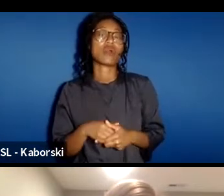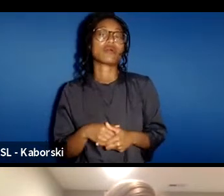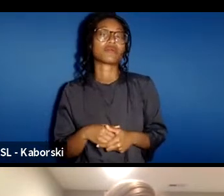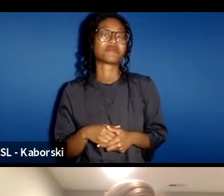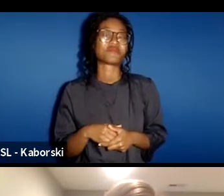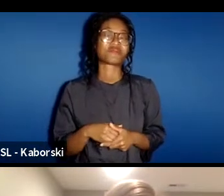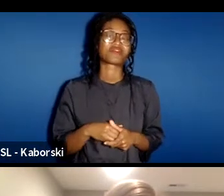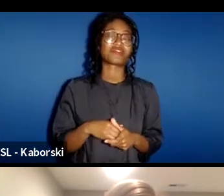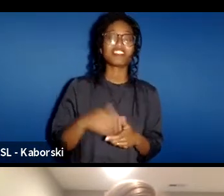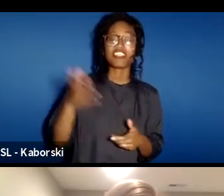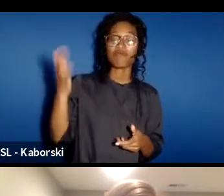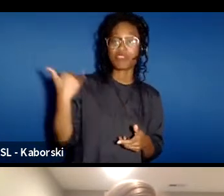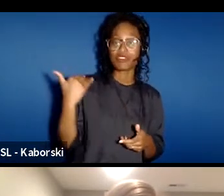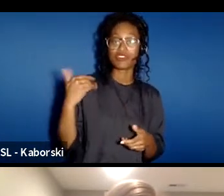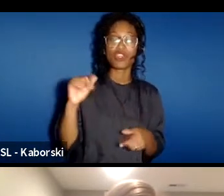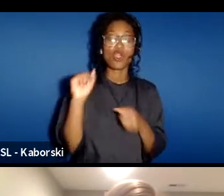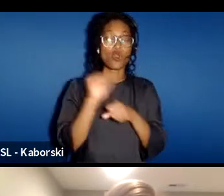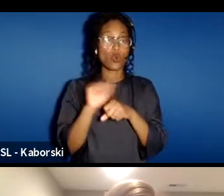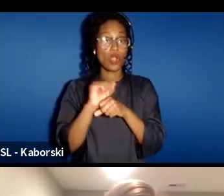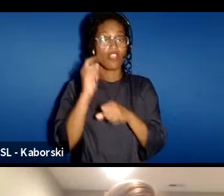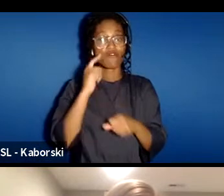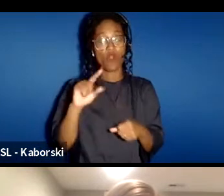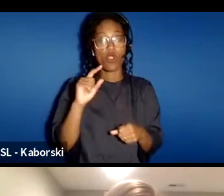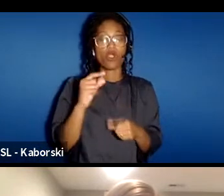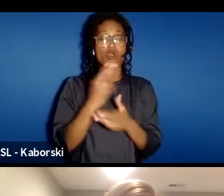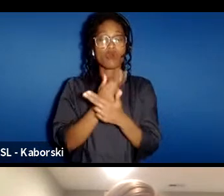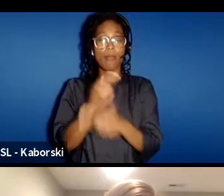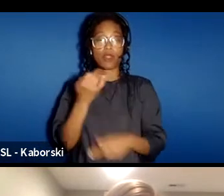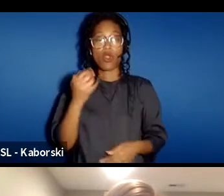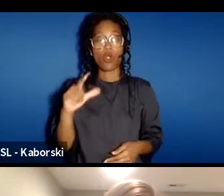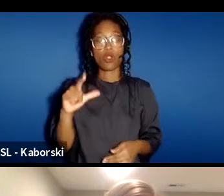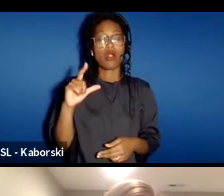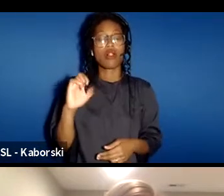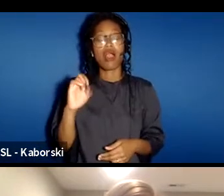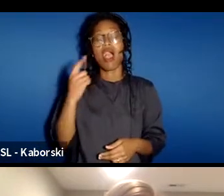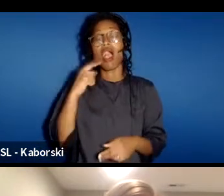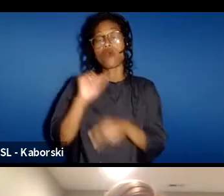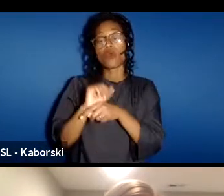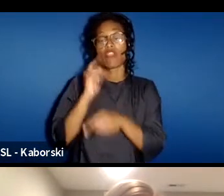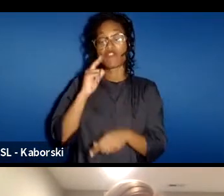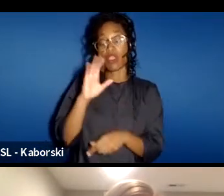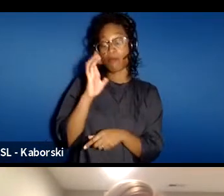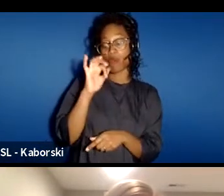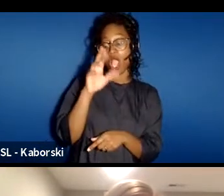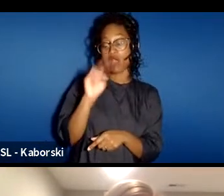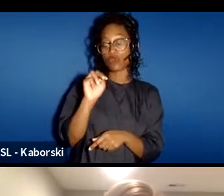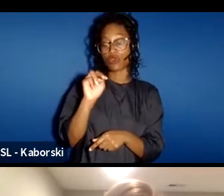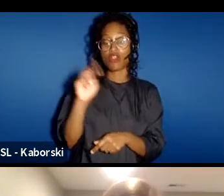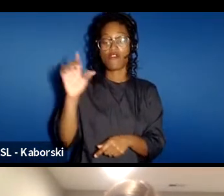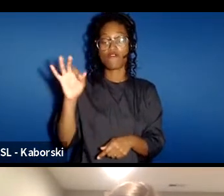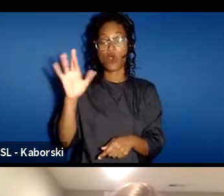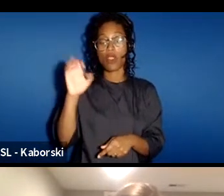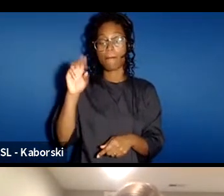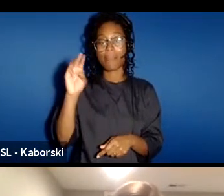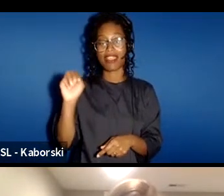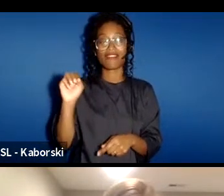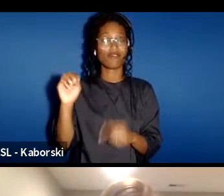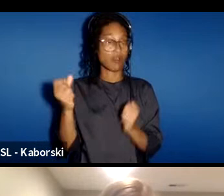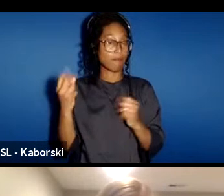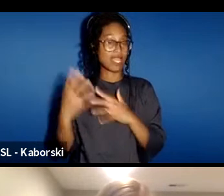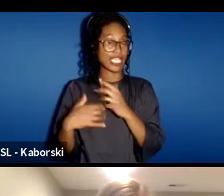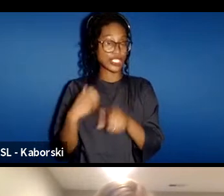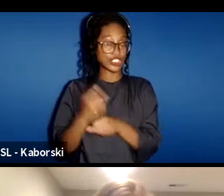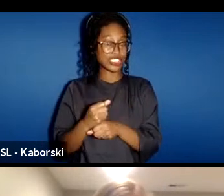Previous to working for Rabbit Hole, I worked for Brown Forman for many years. And that was really where I ran into what